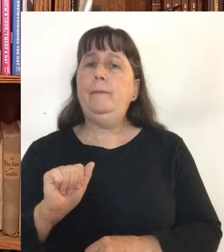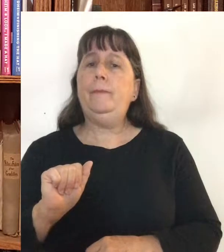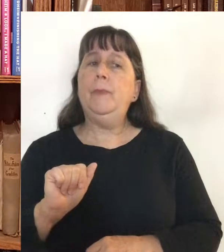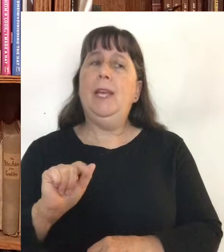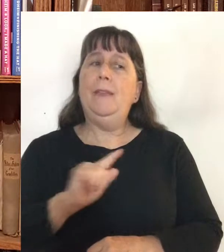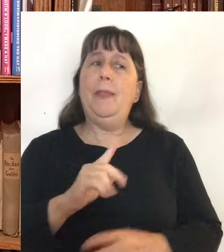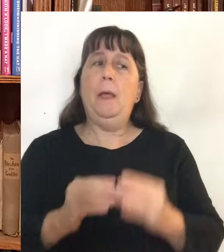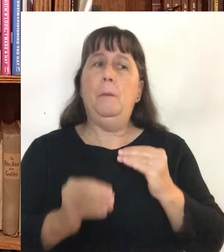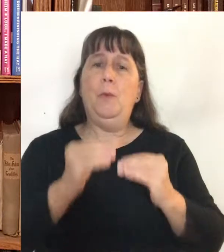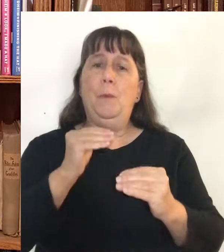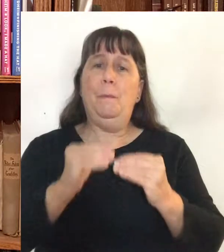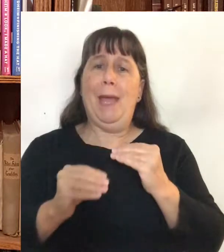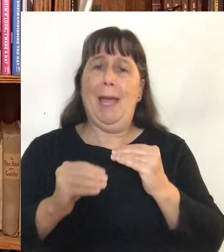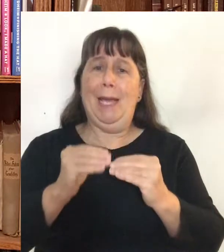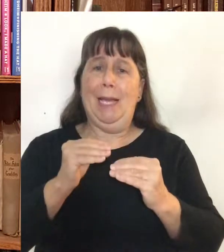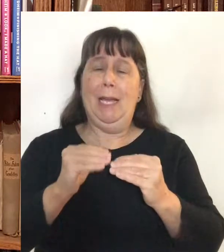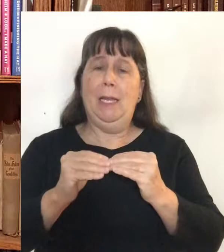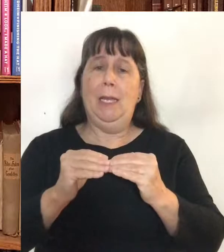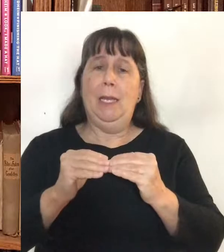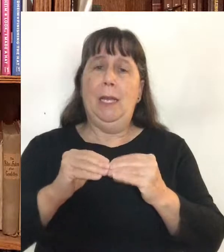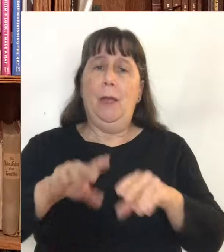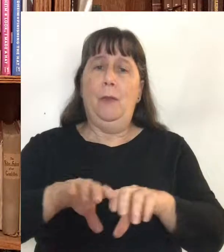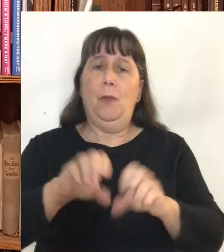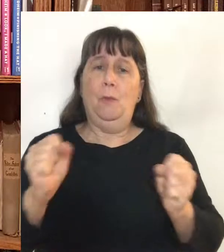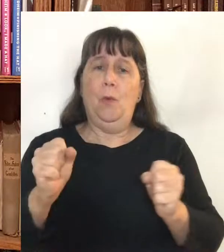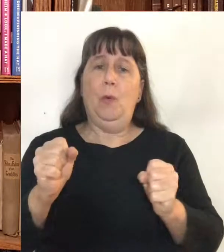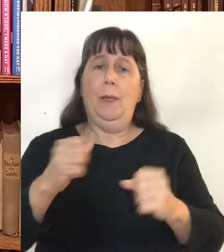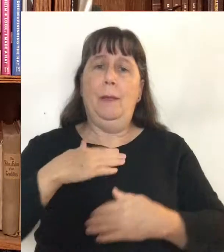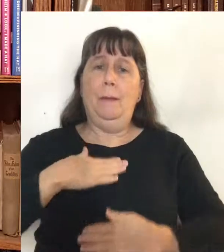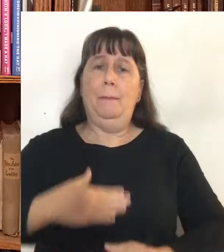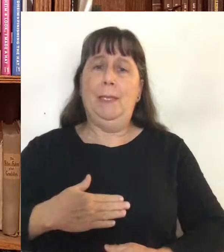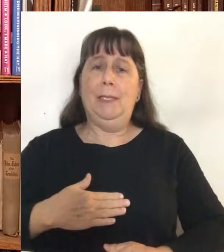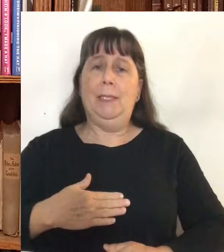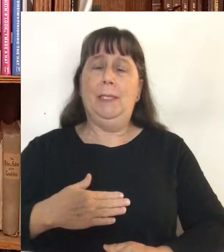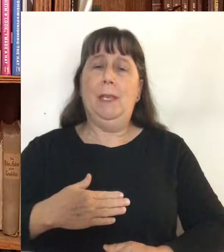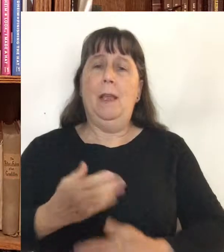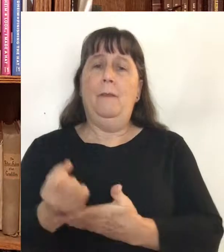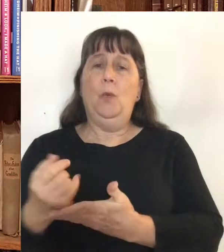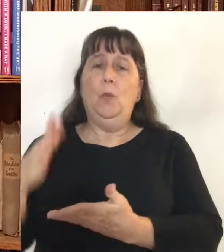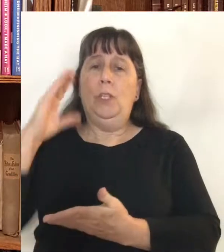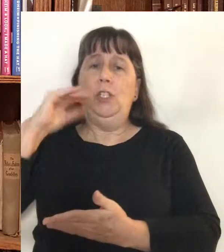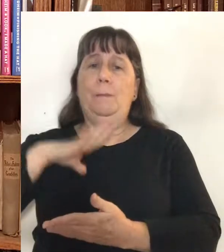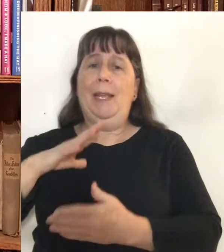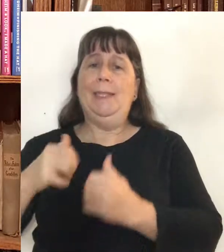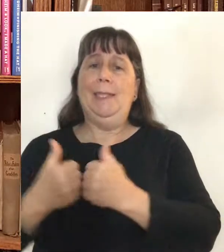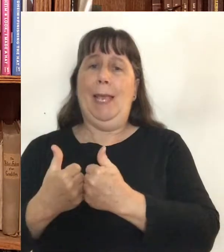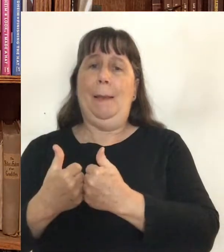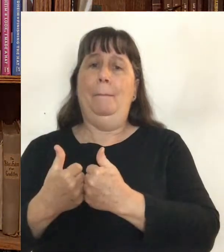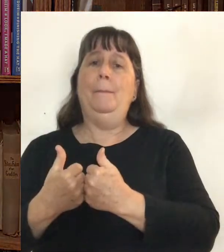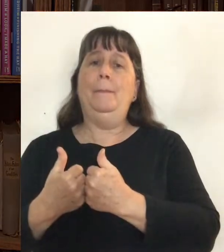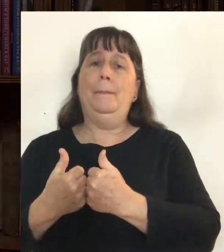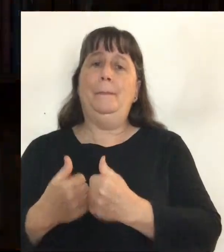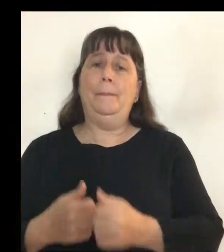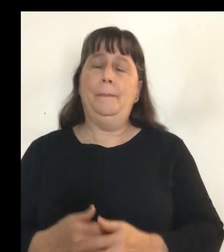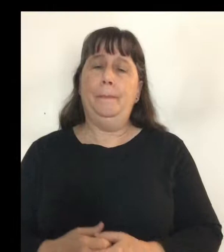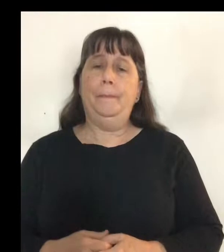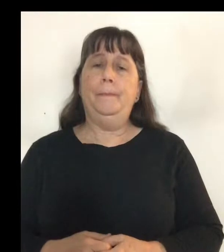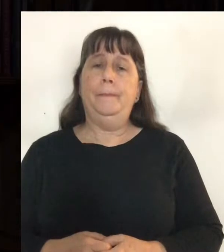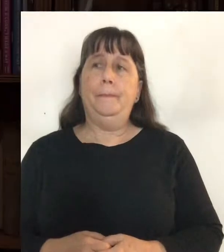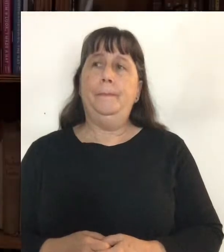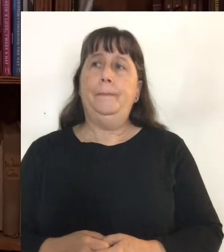who put back together the broken pieces of the rich man's game.